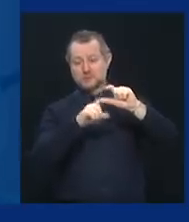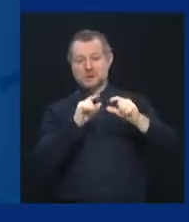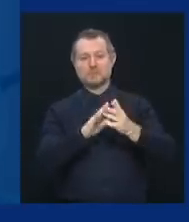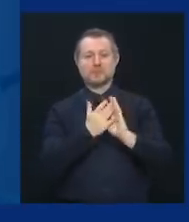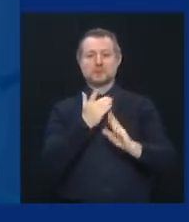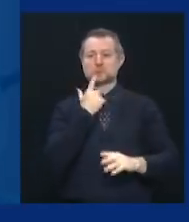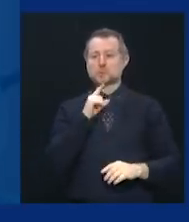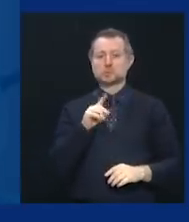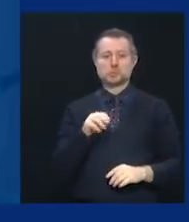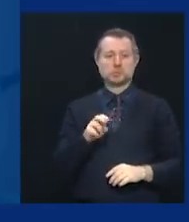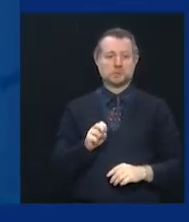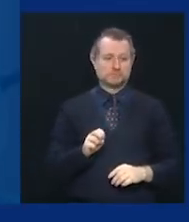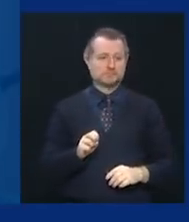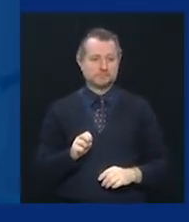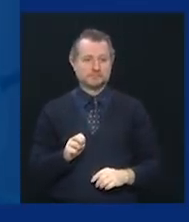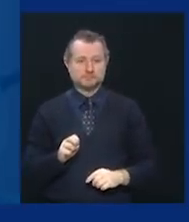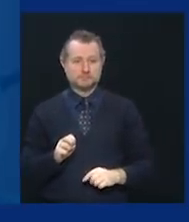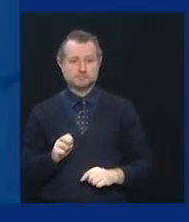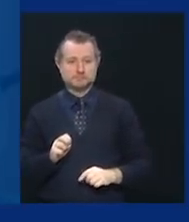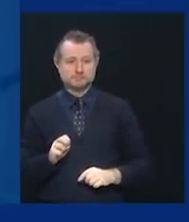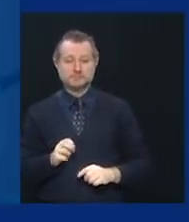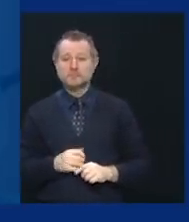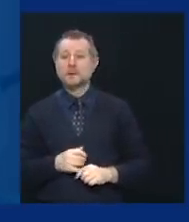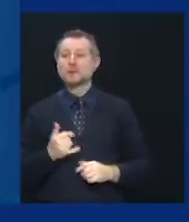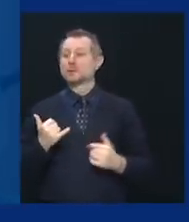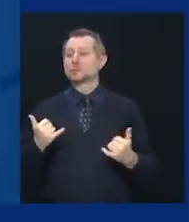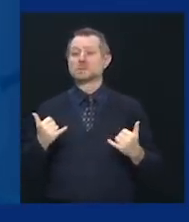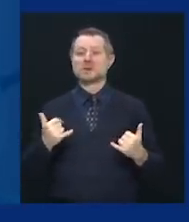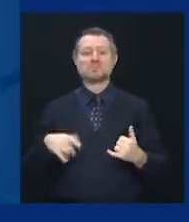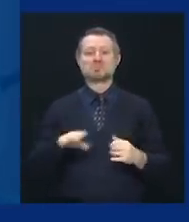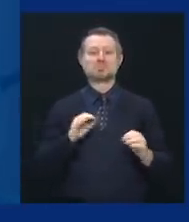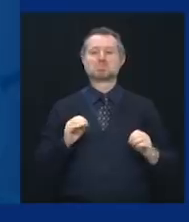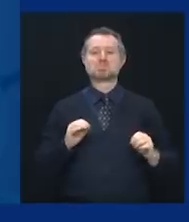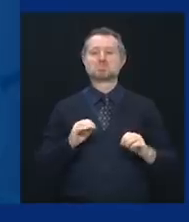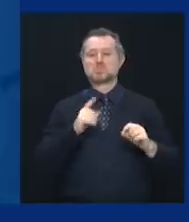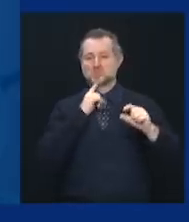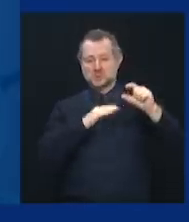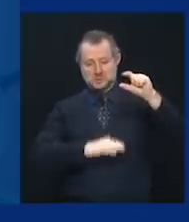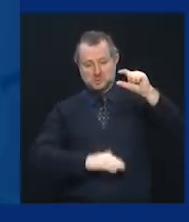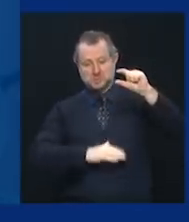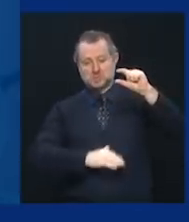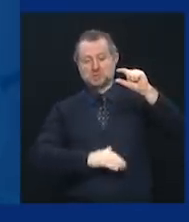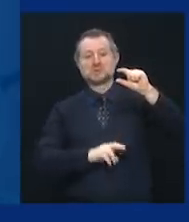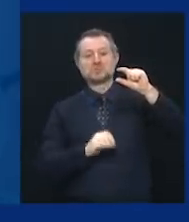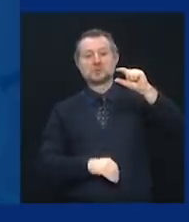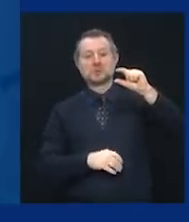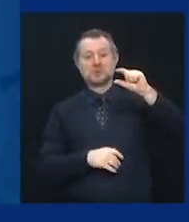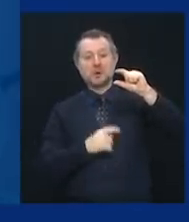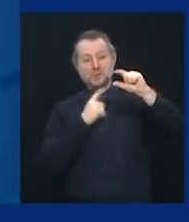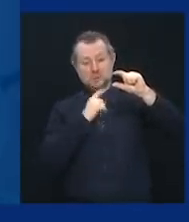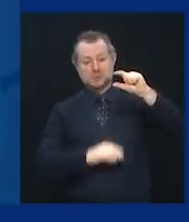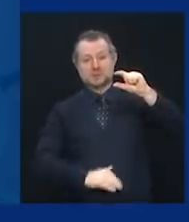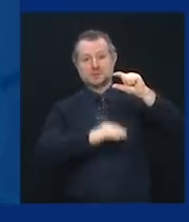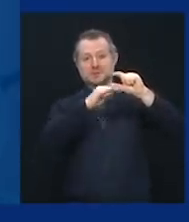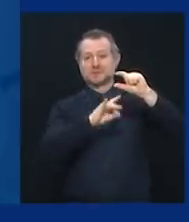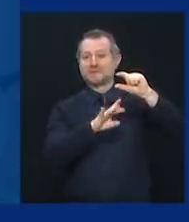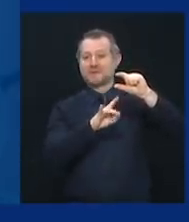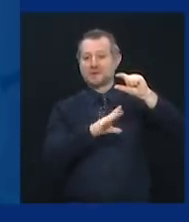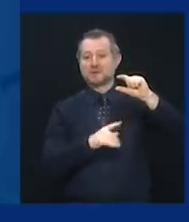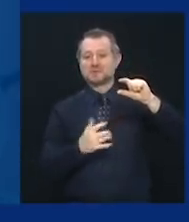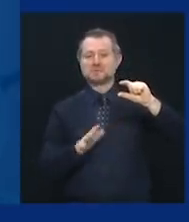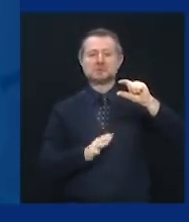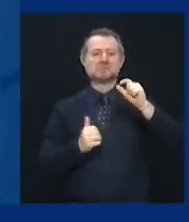region. Right now, no region is above 30, but they're all hovering in that